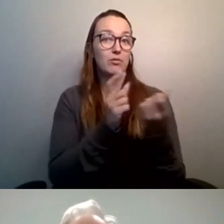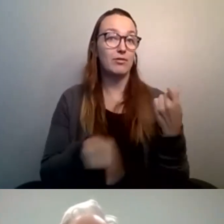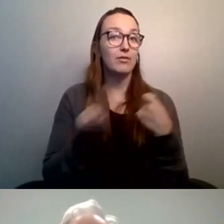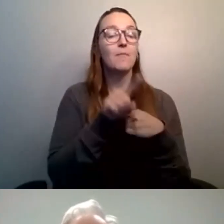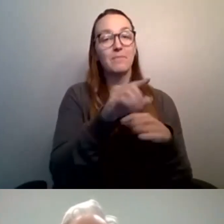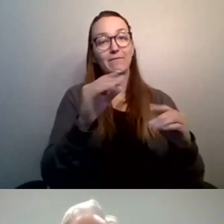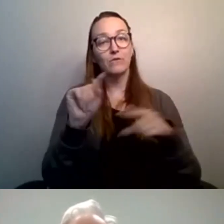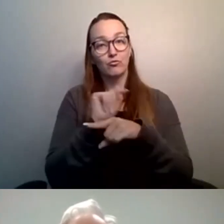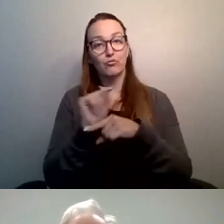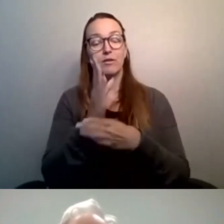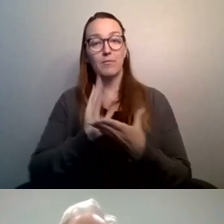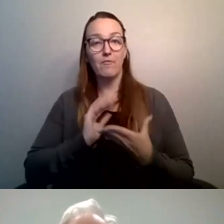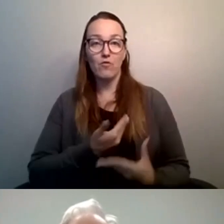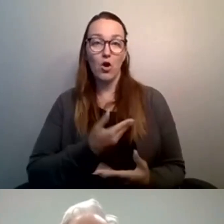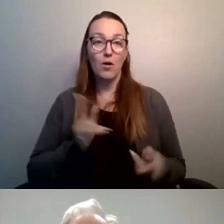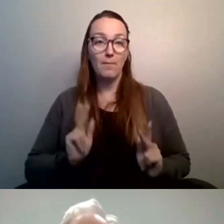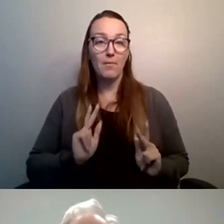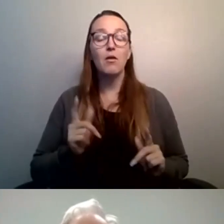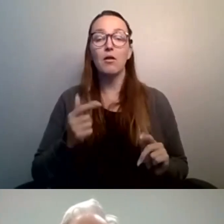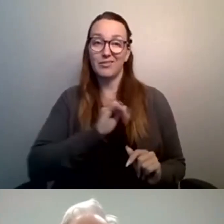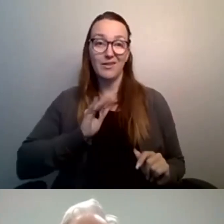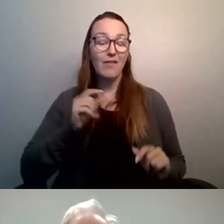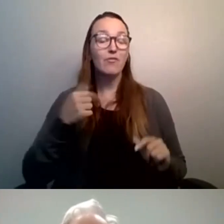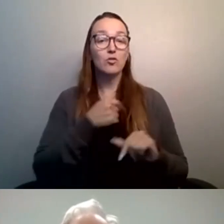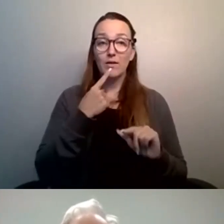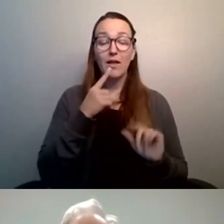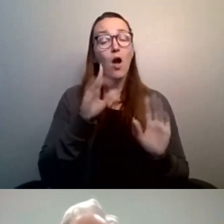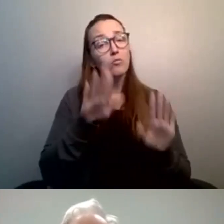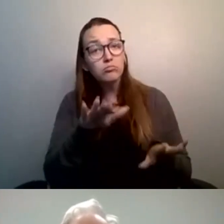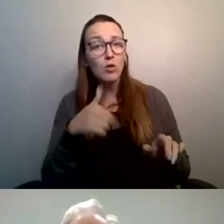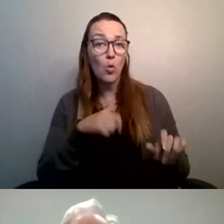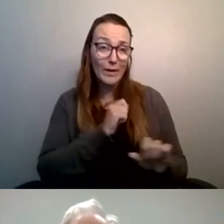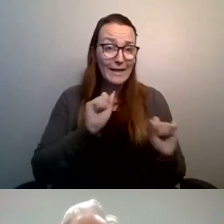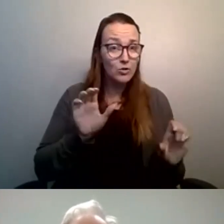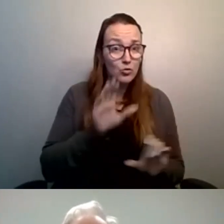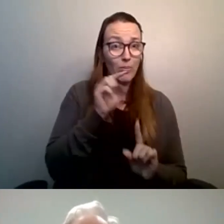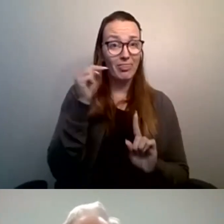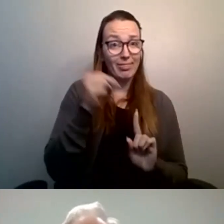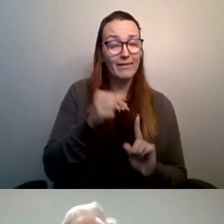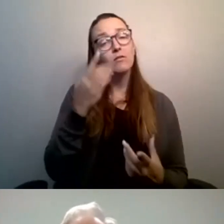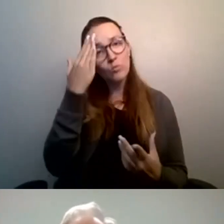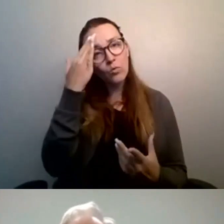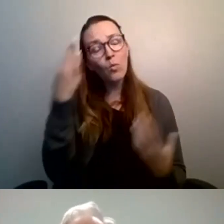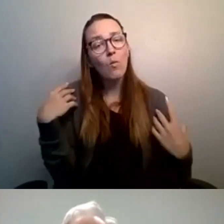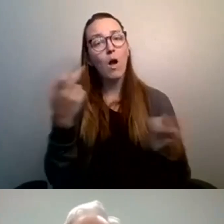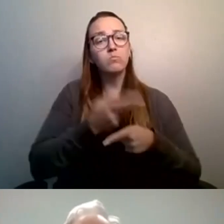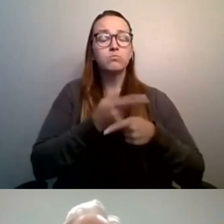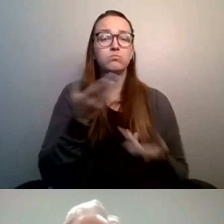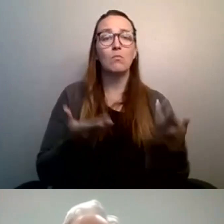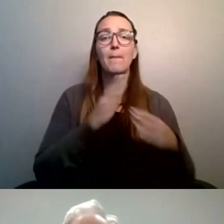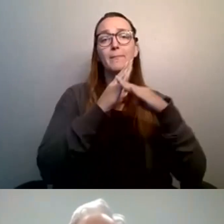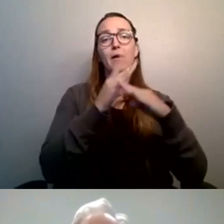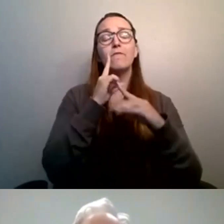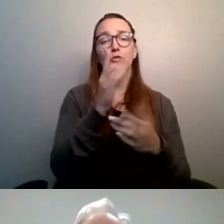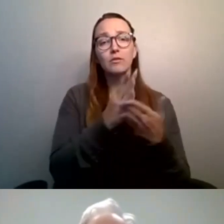clinicians. So just saying, hey, we can do this. We understand there, healthcare may be a barrier for some of the people you're serving. We'd